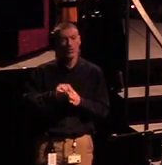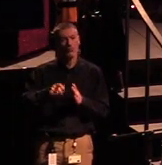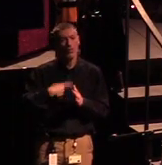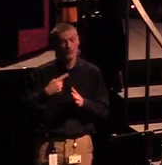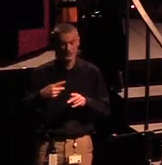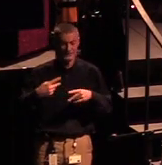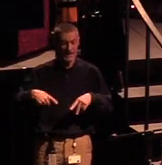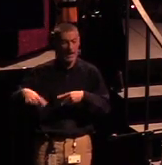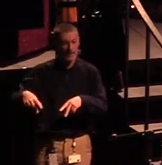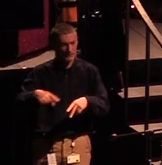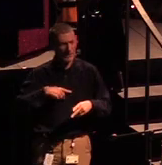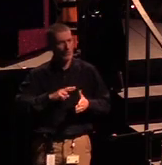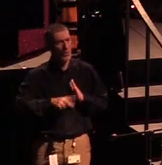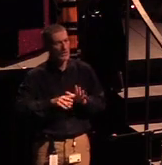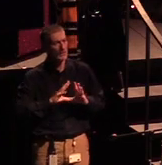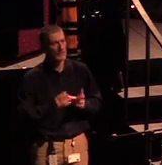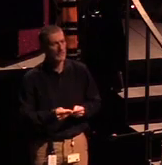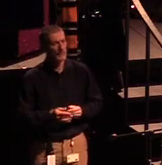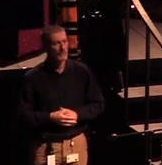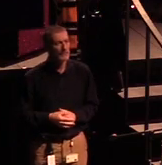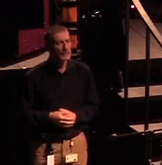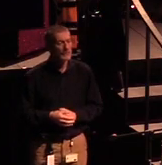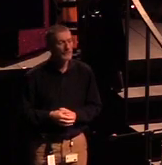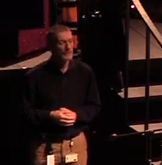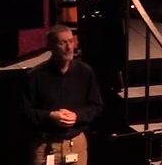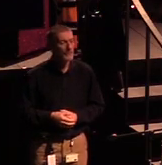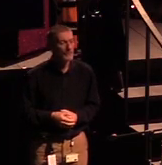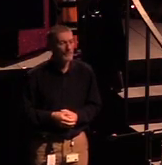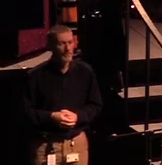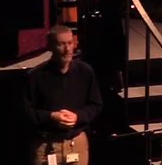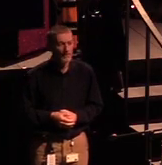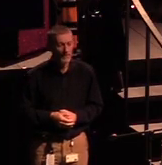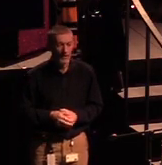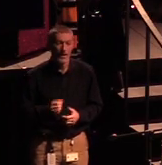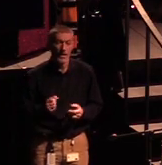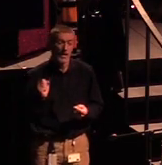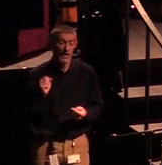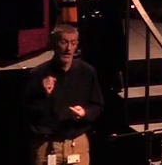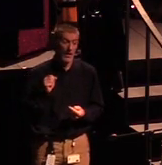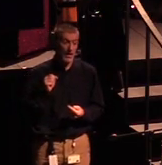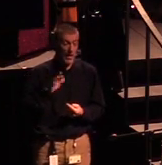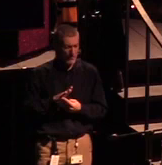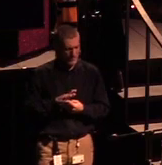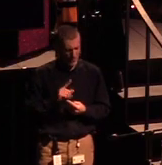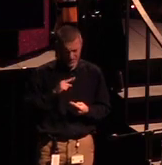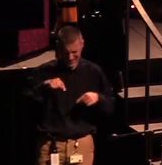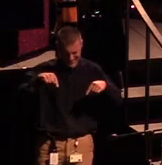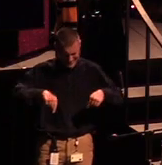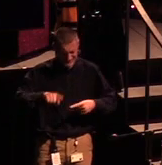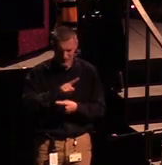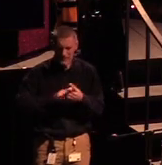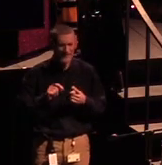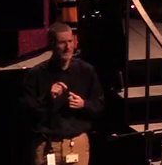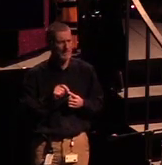partnership for organizing that the idea of having a plenary meeting in hell was initially